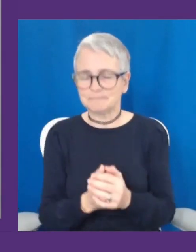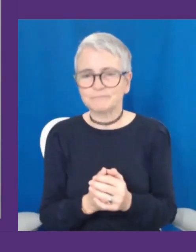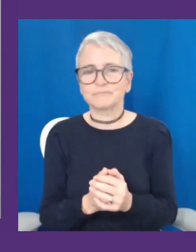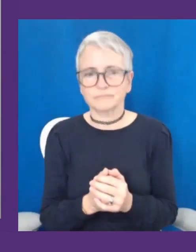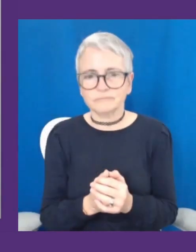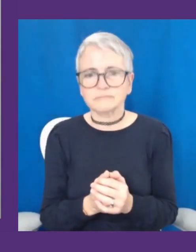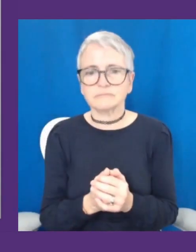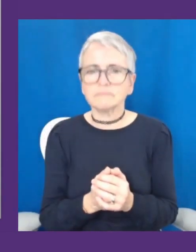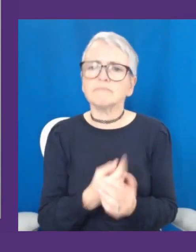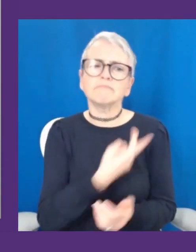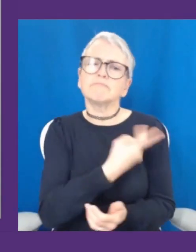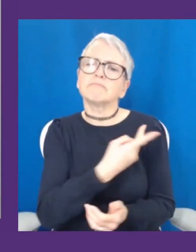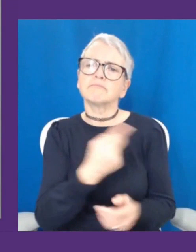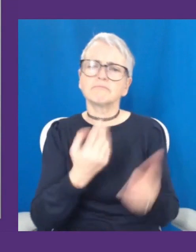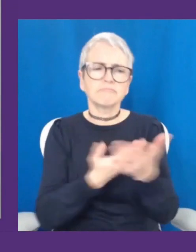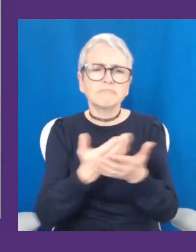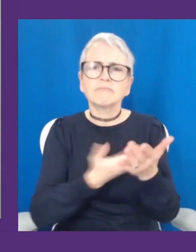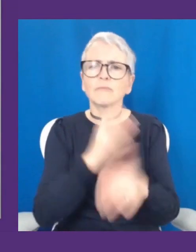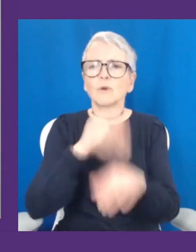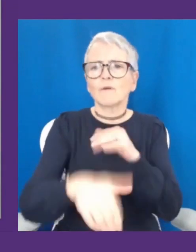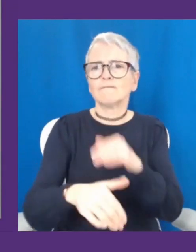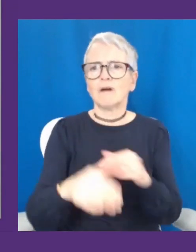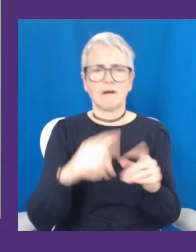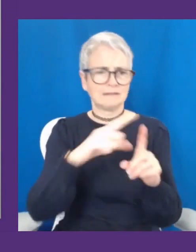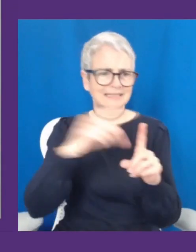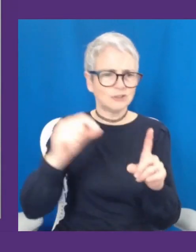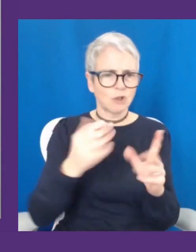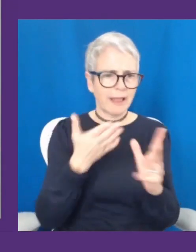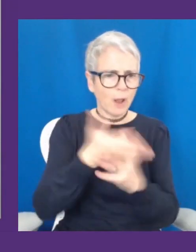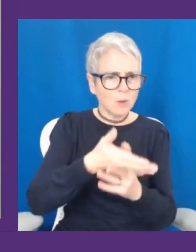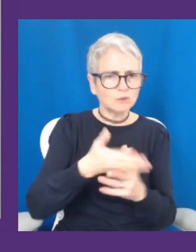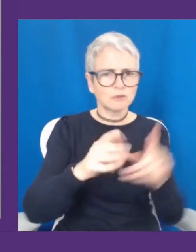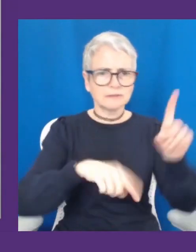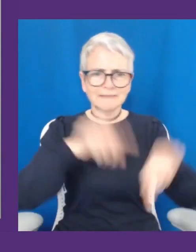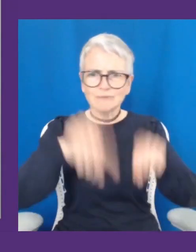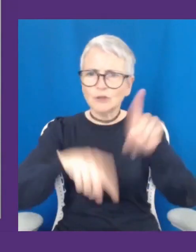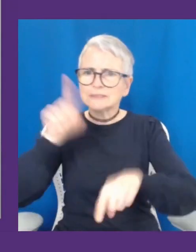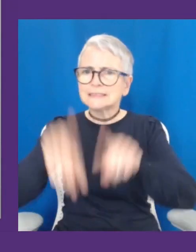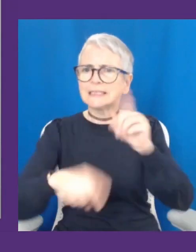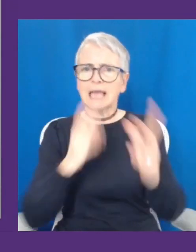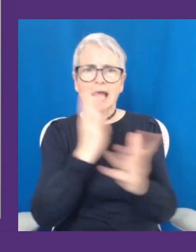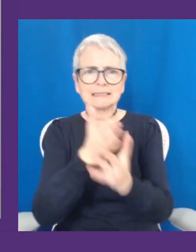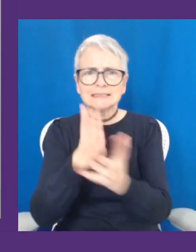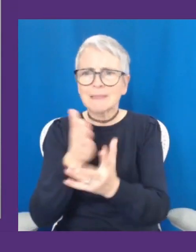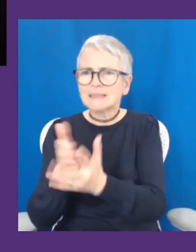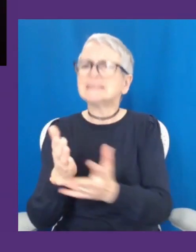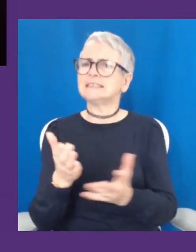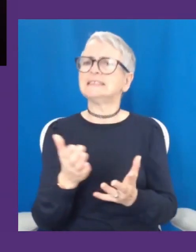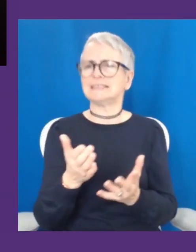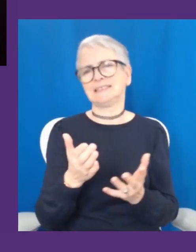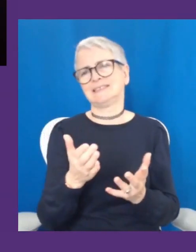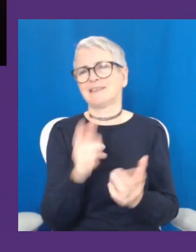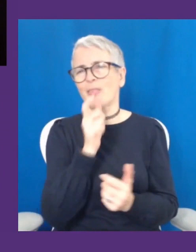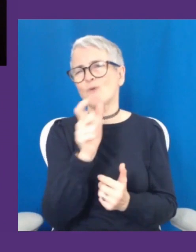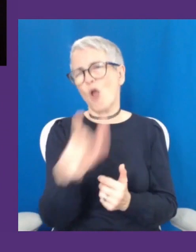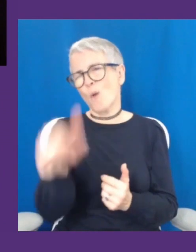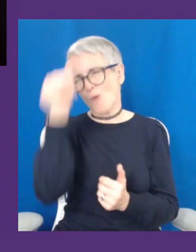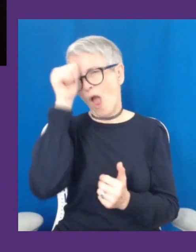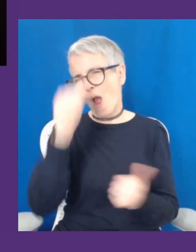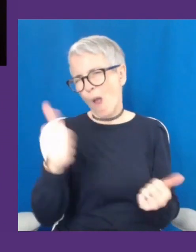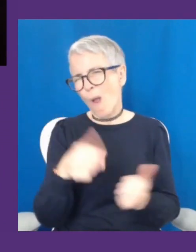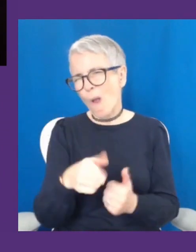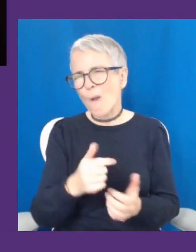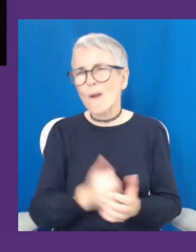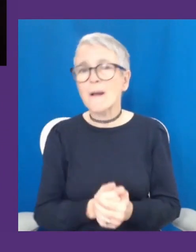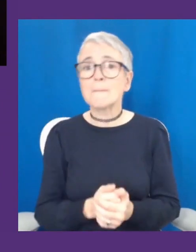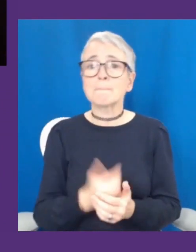digital inclusion, diversity, accessibility, all those lovely, lovely buzzwords. So first of all, we've